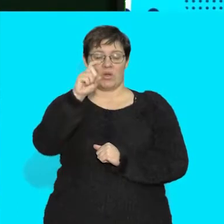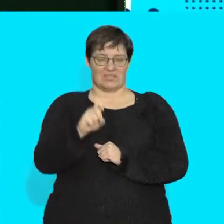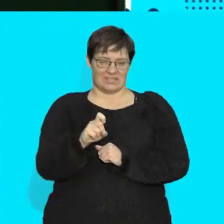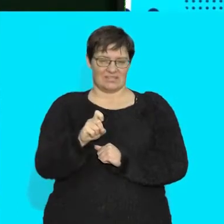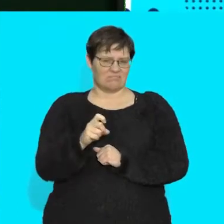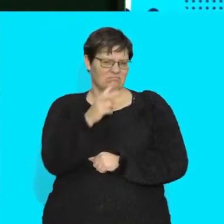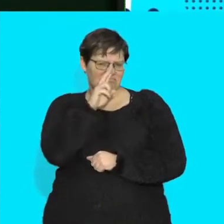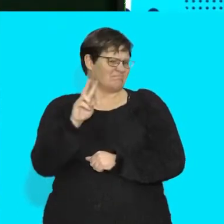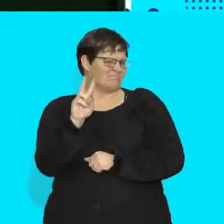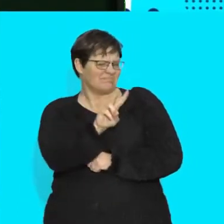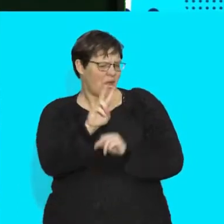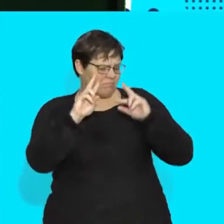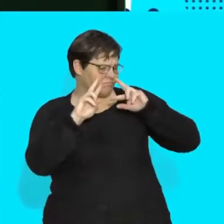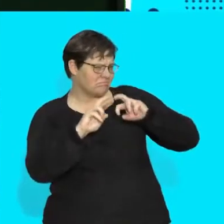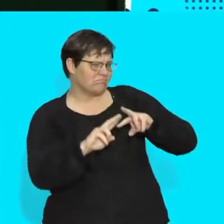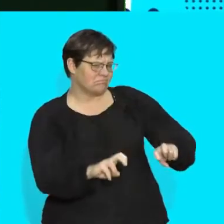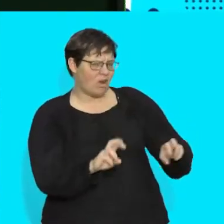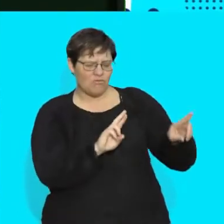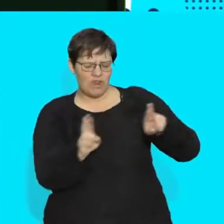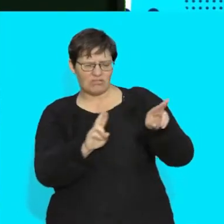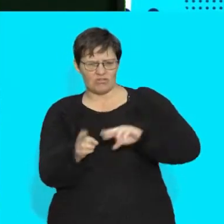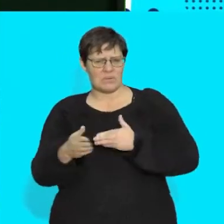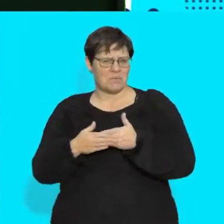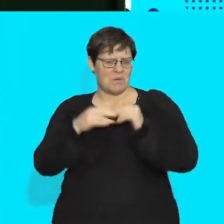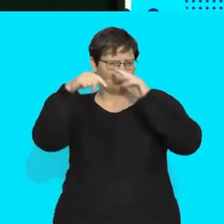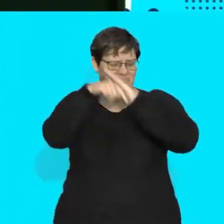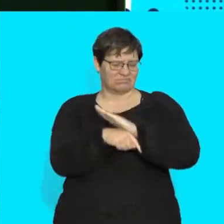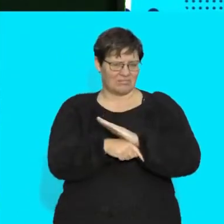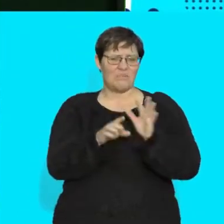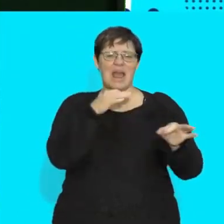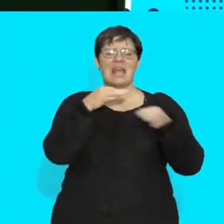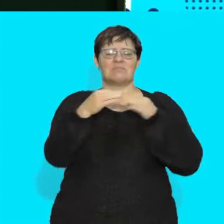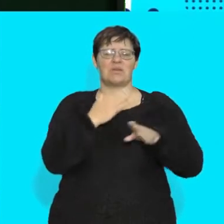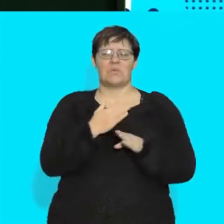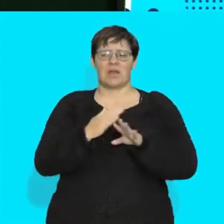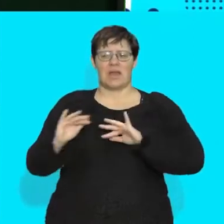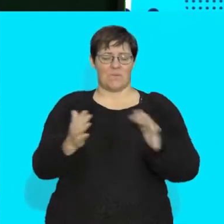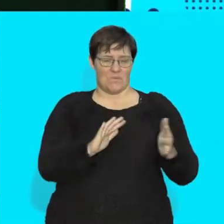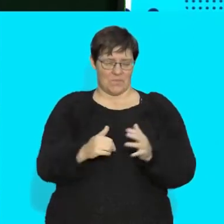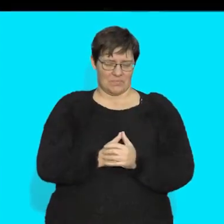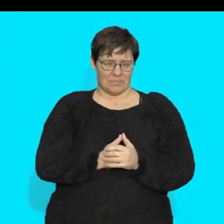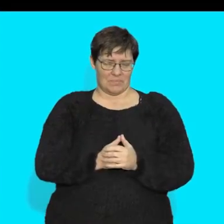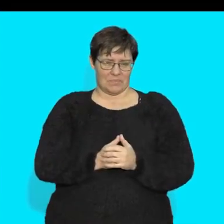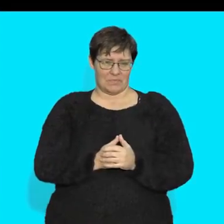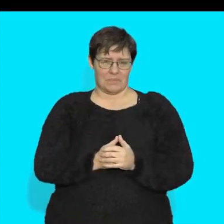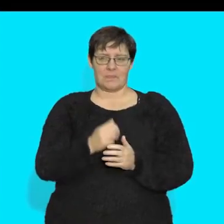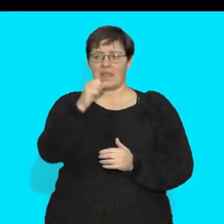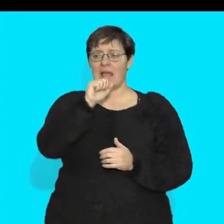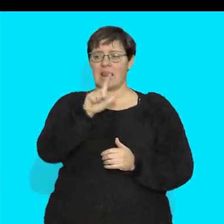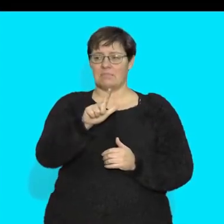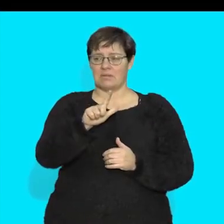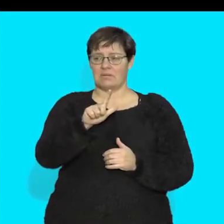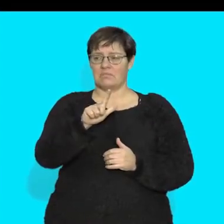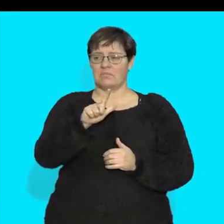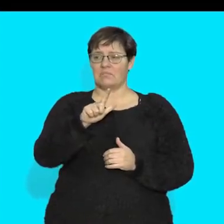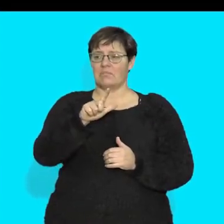redox reaction. Let's go and have a look and explore these reactions in a little bit more detail and explain how they're working. So